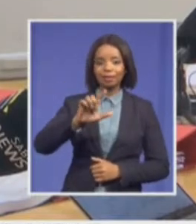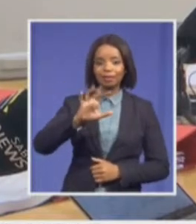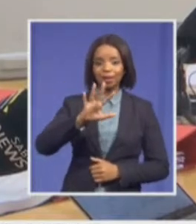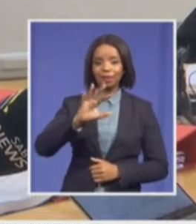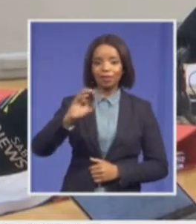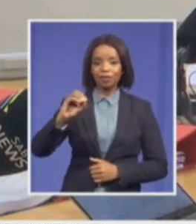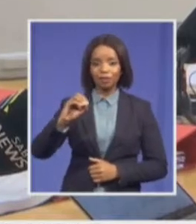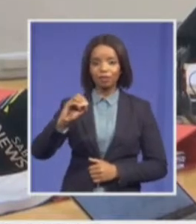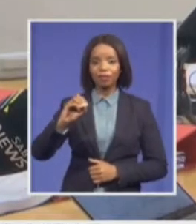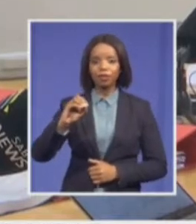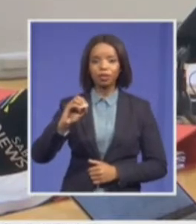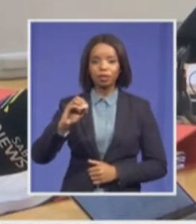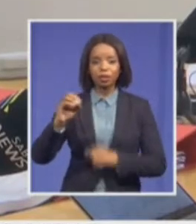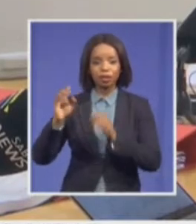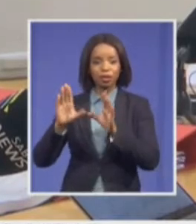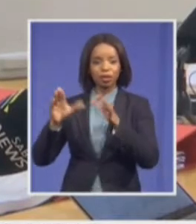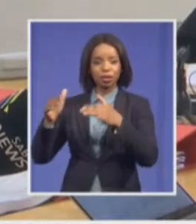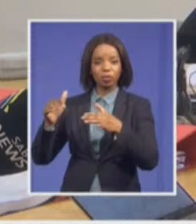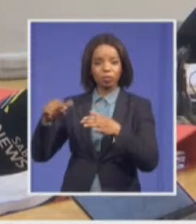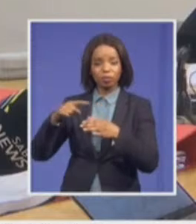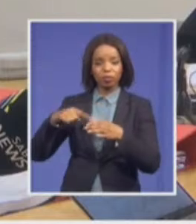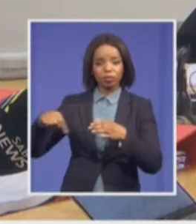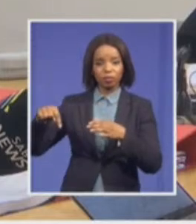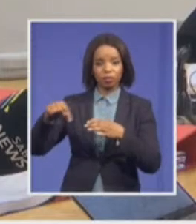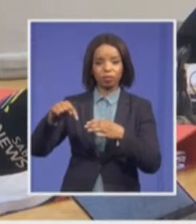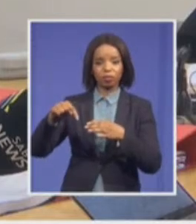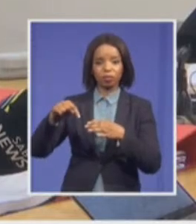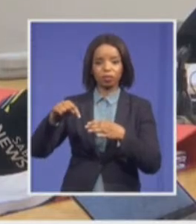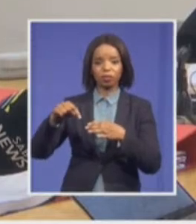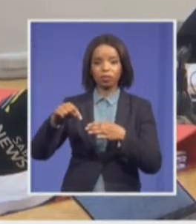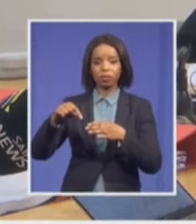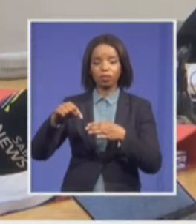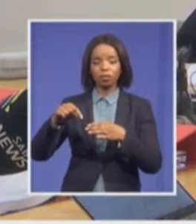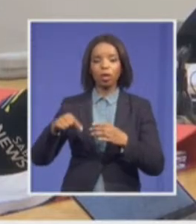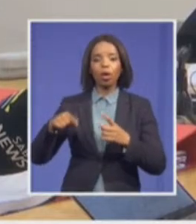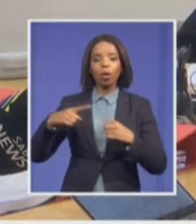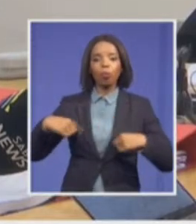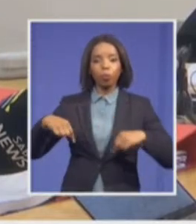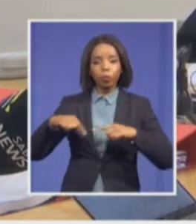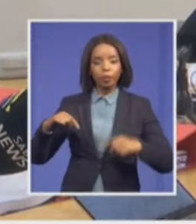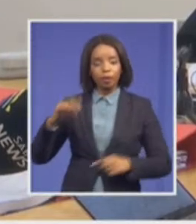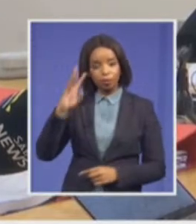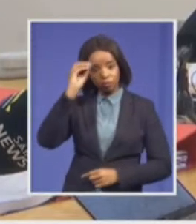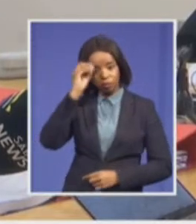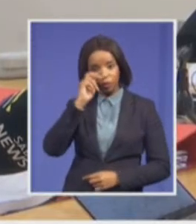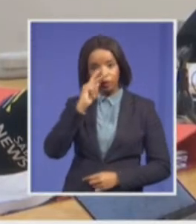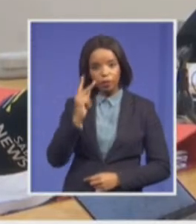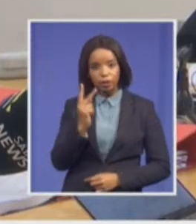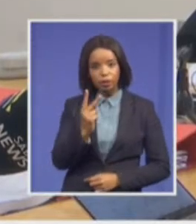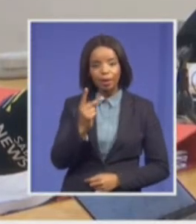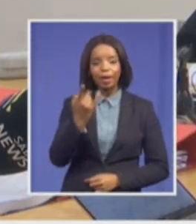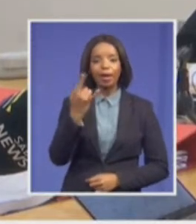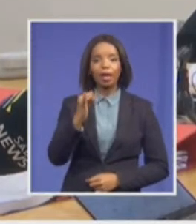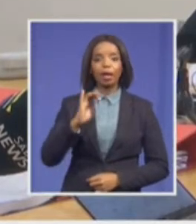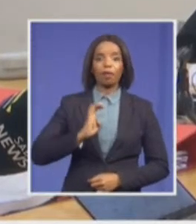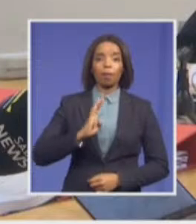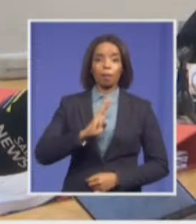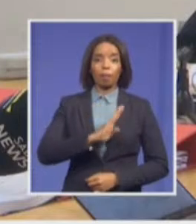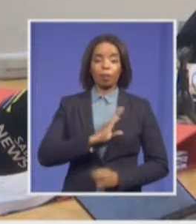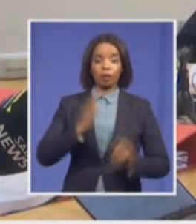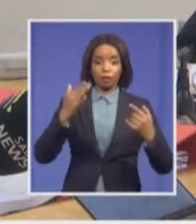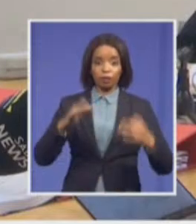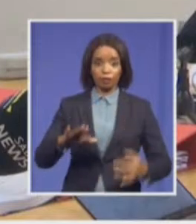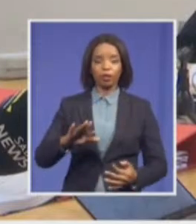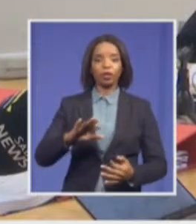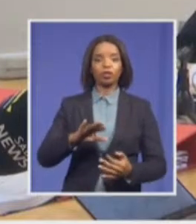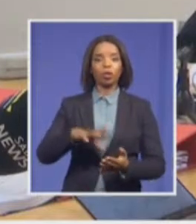persons, we're entitled to see if the board has authorized it. South African law, and this company